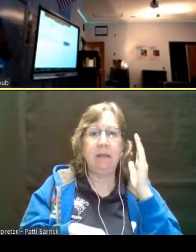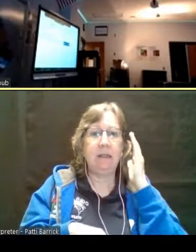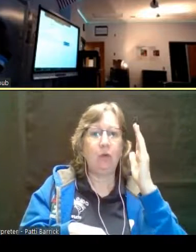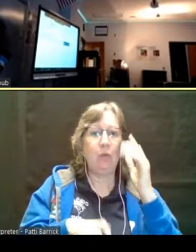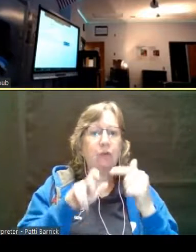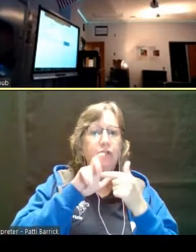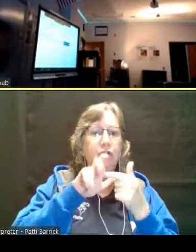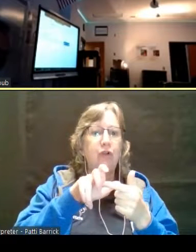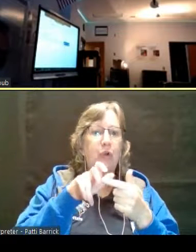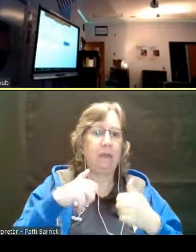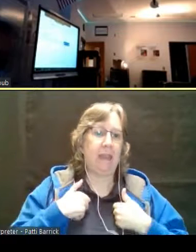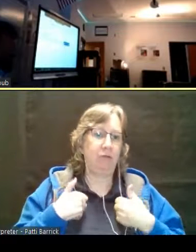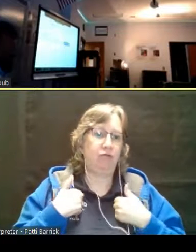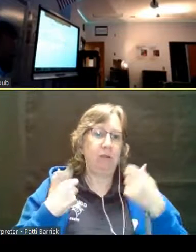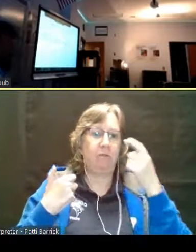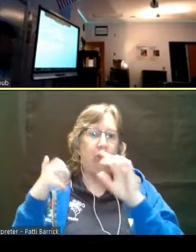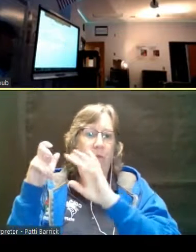and it'll show you where that goes.